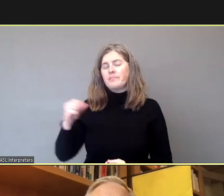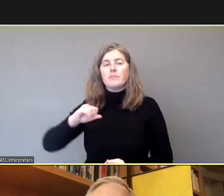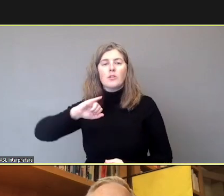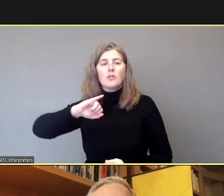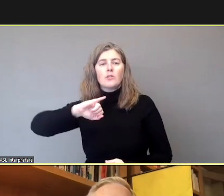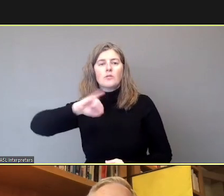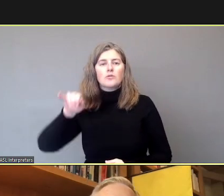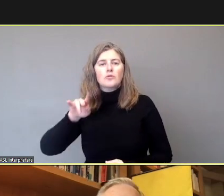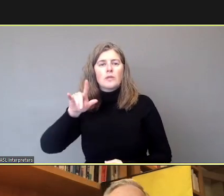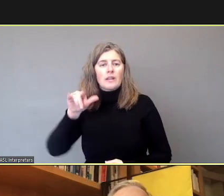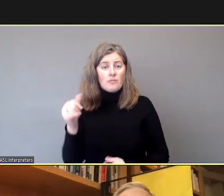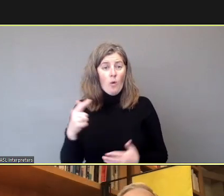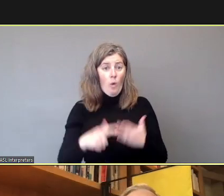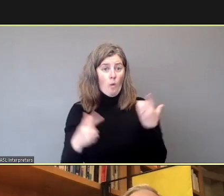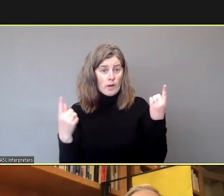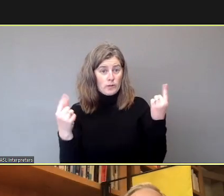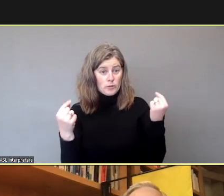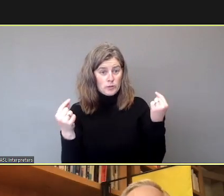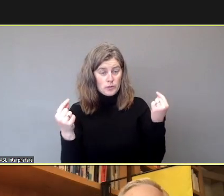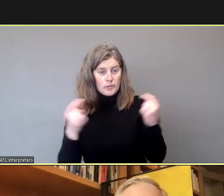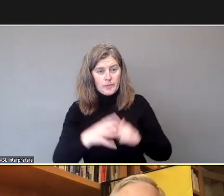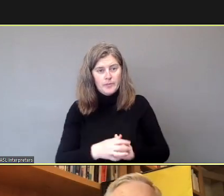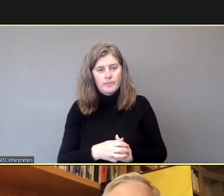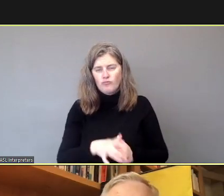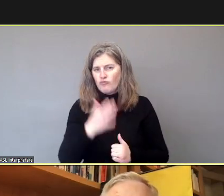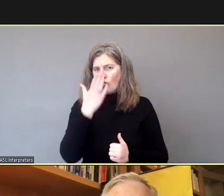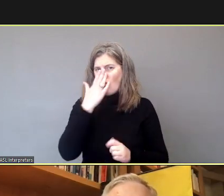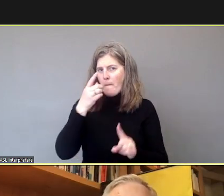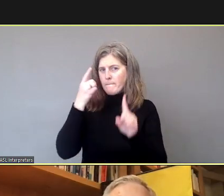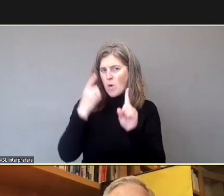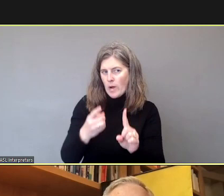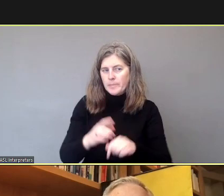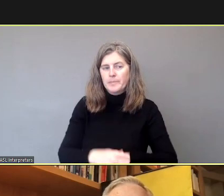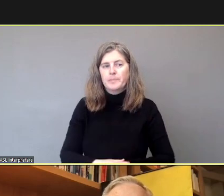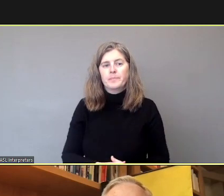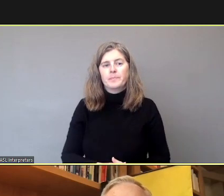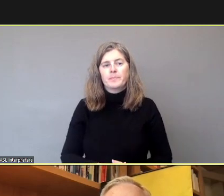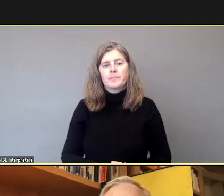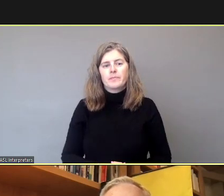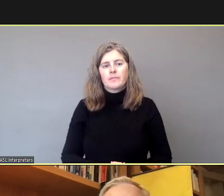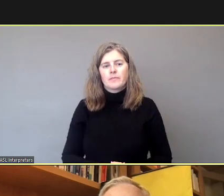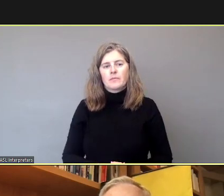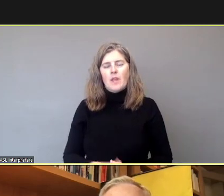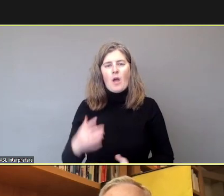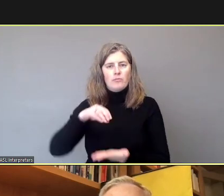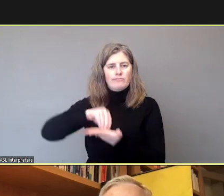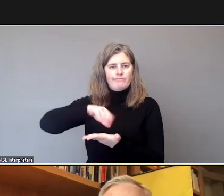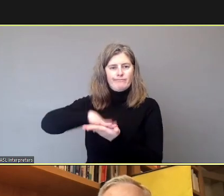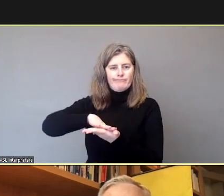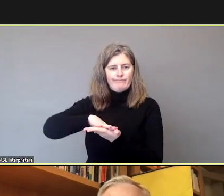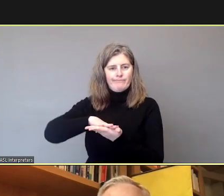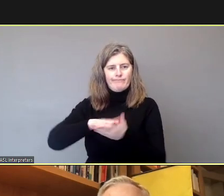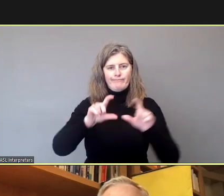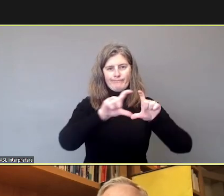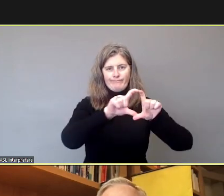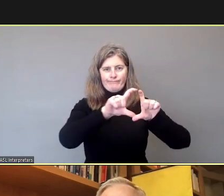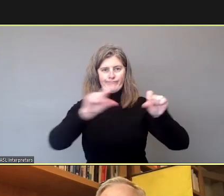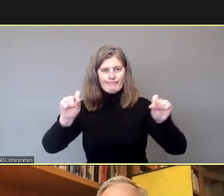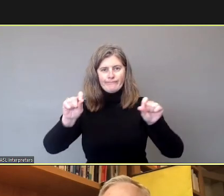we're going to do, and it's a great point. So number one, we'll make a note about not using the